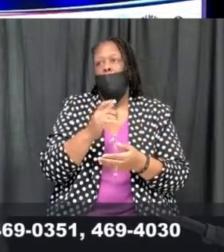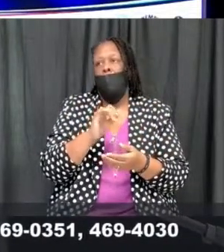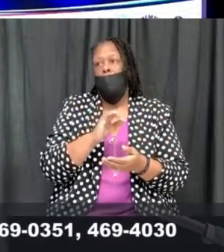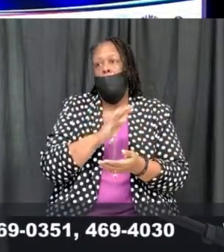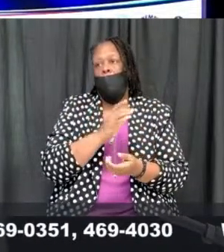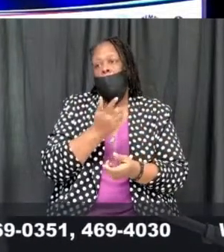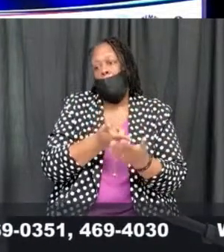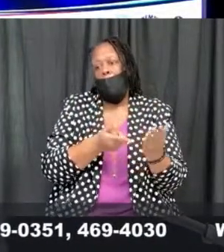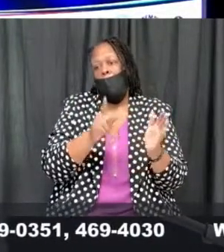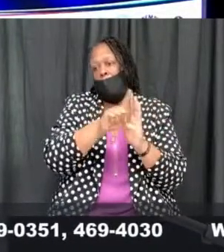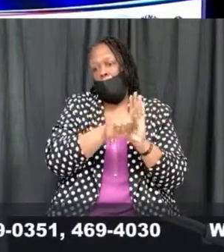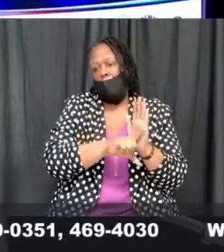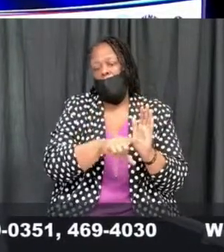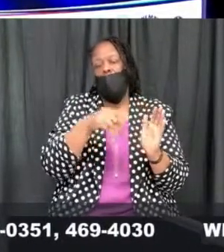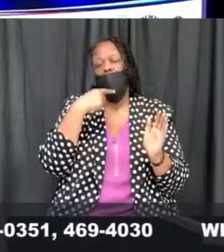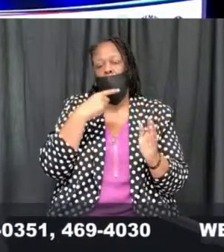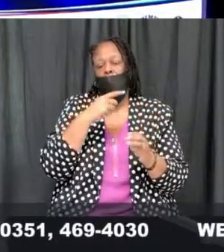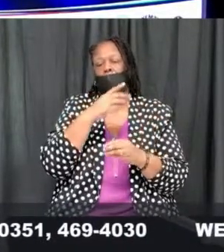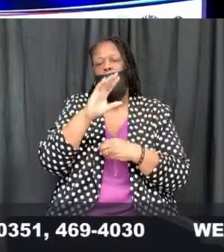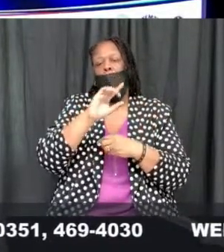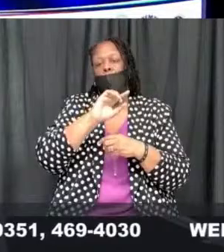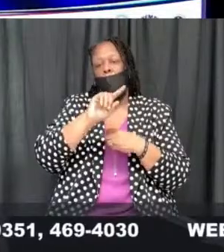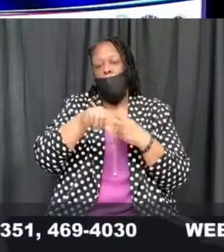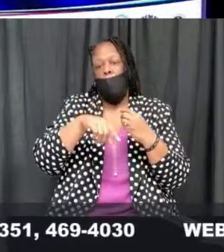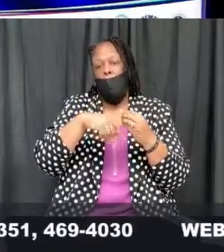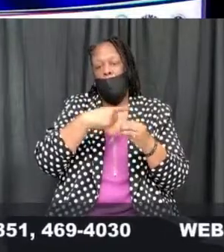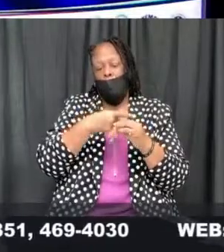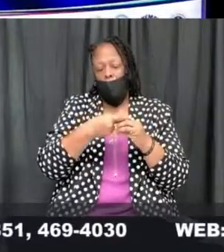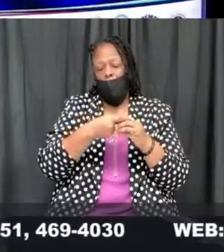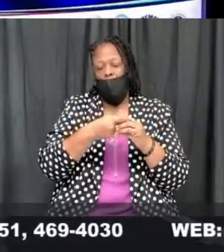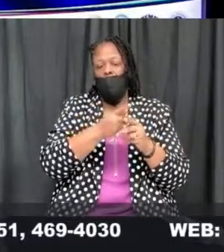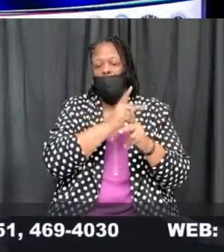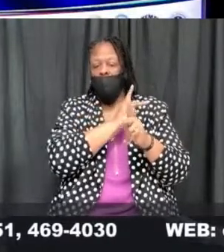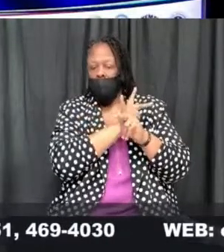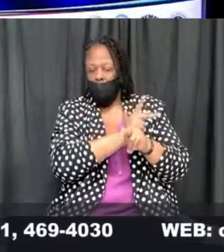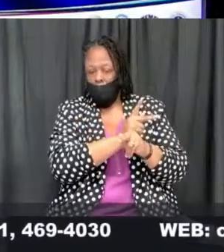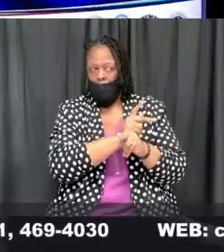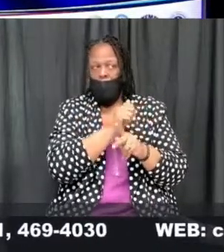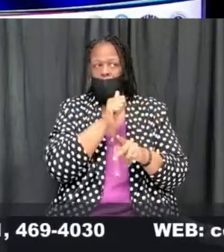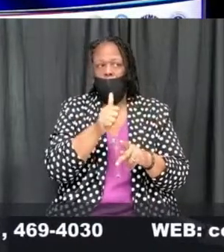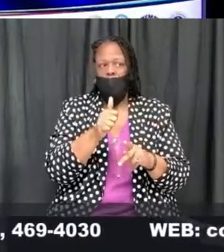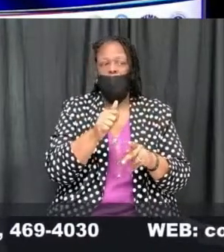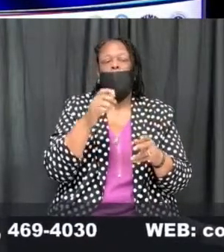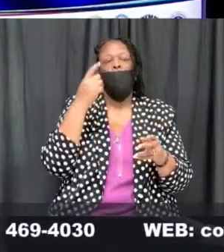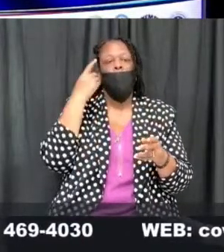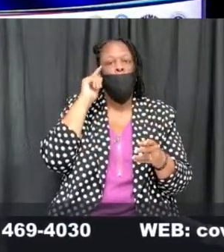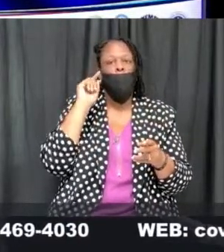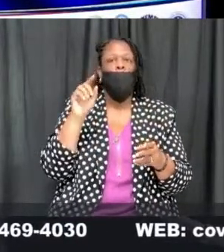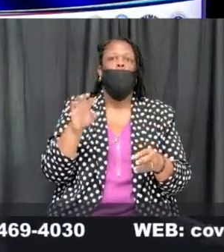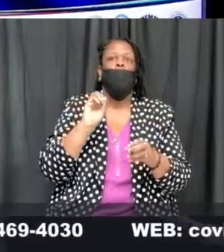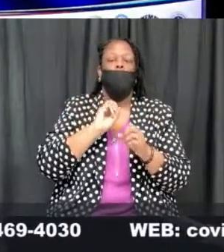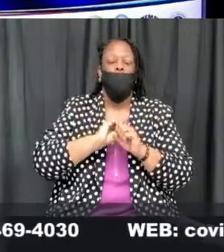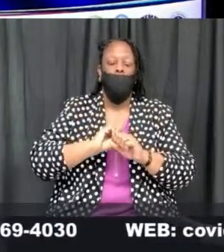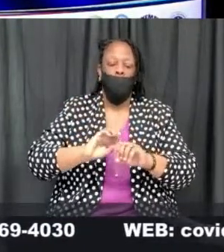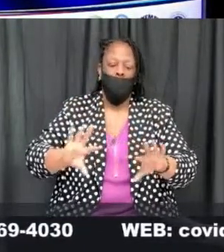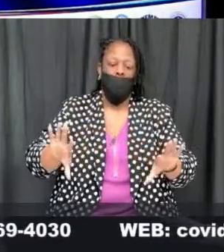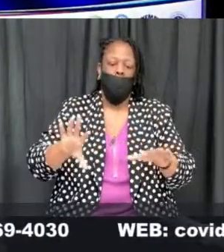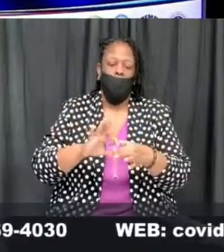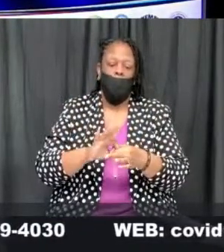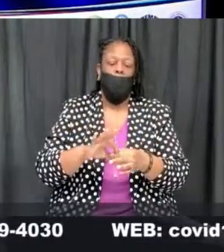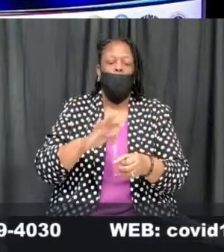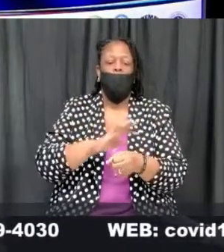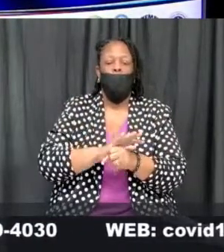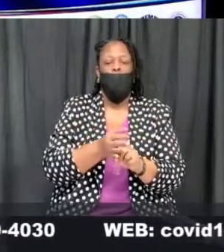relevant laws pertaining to the prevention, mitigation, and control of the spread of